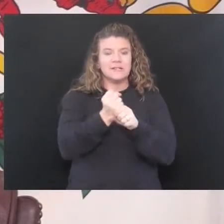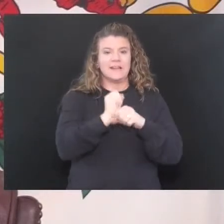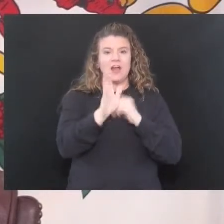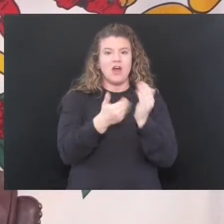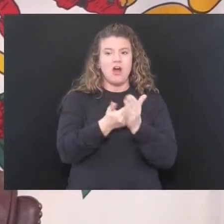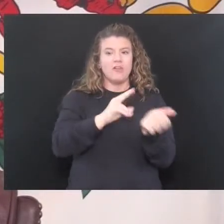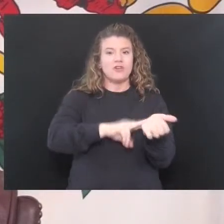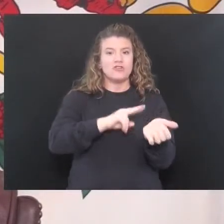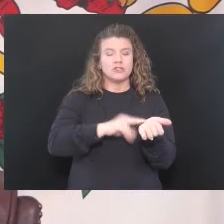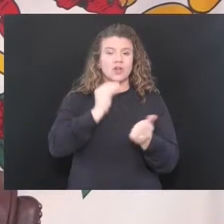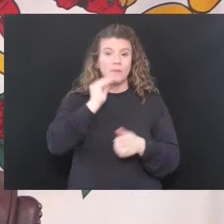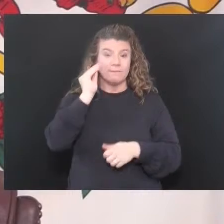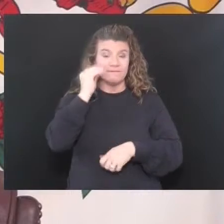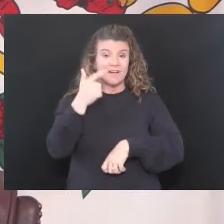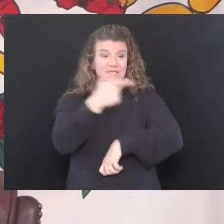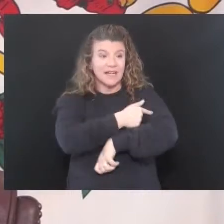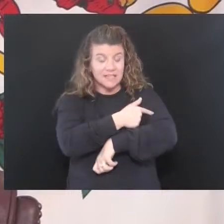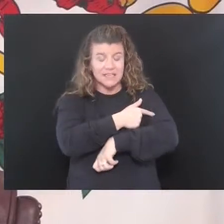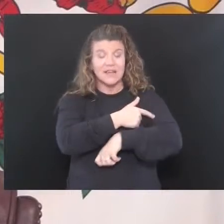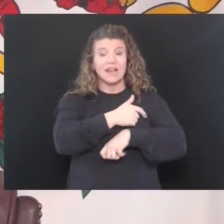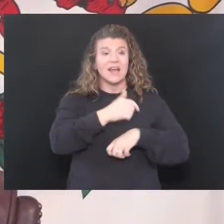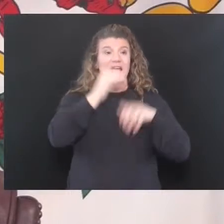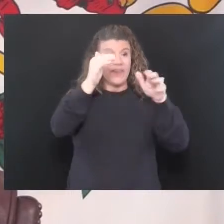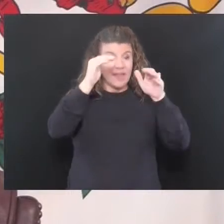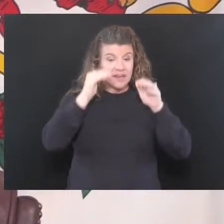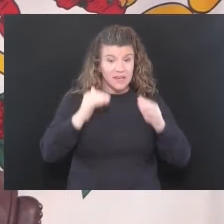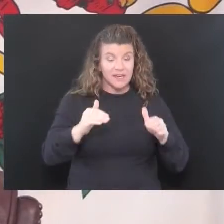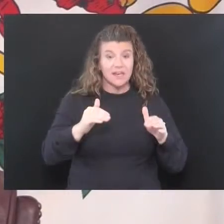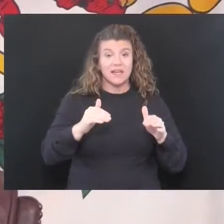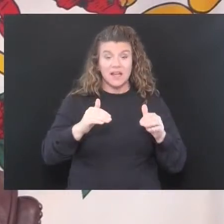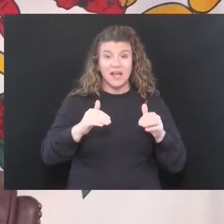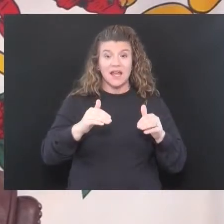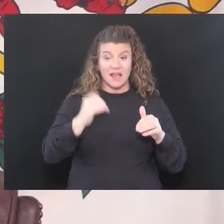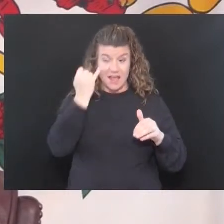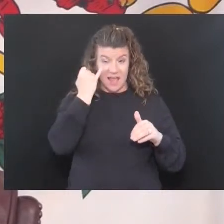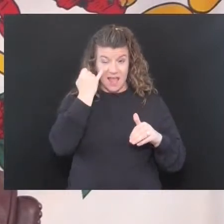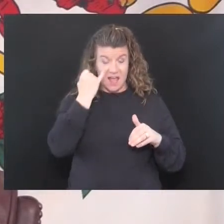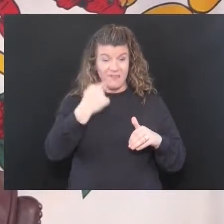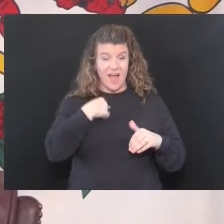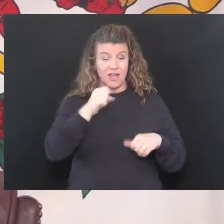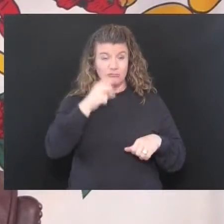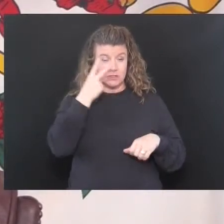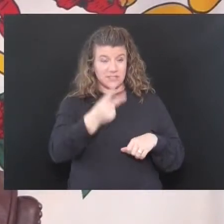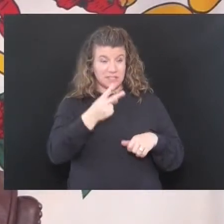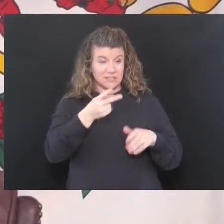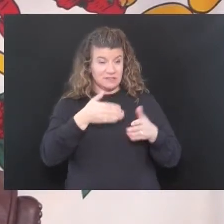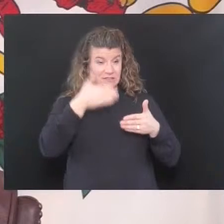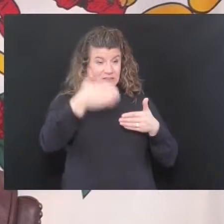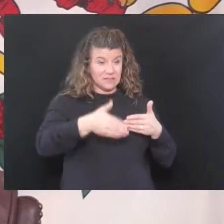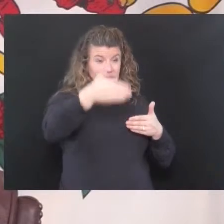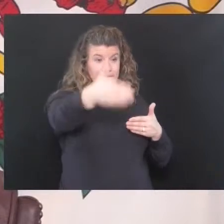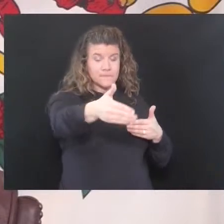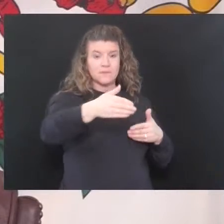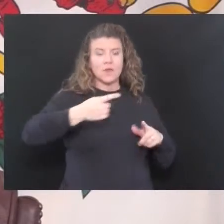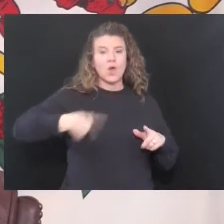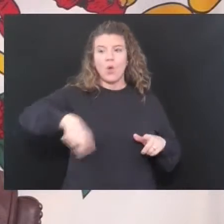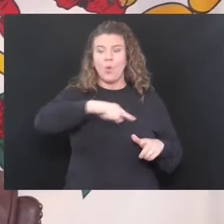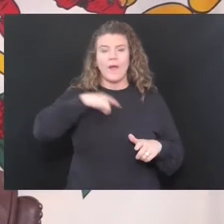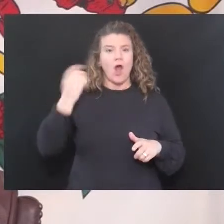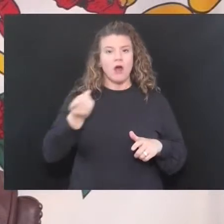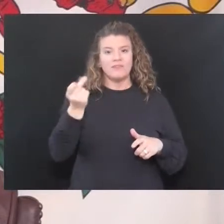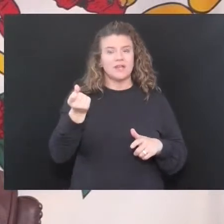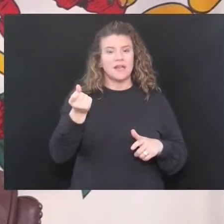homes vaccinated. And then not long after that, if I could fast forward, we all of a